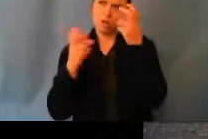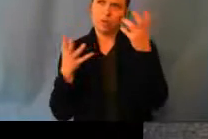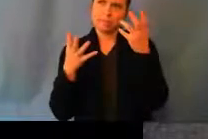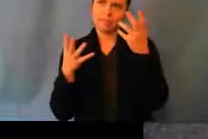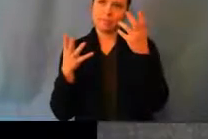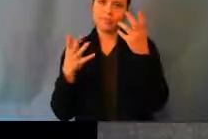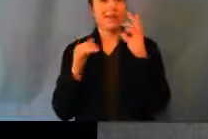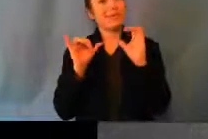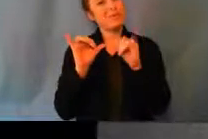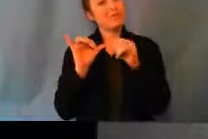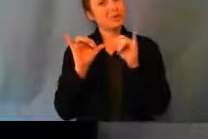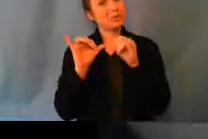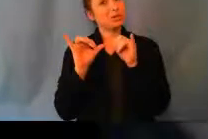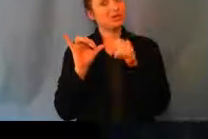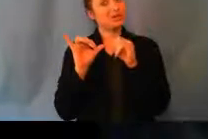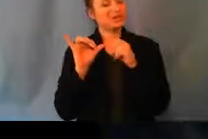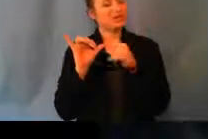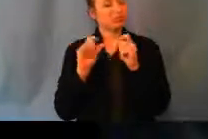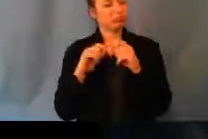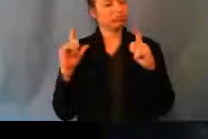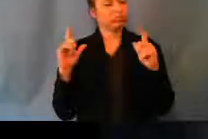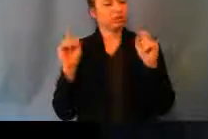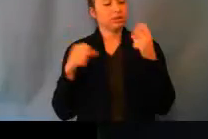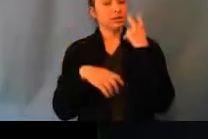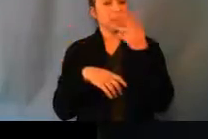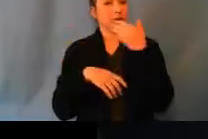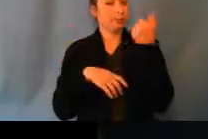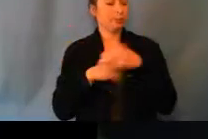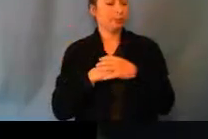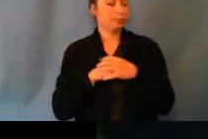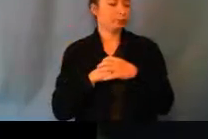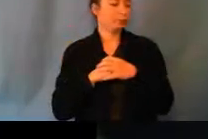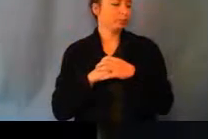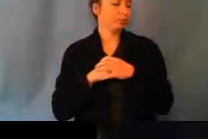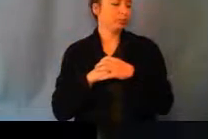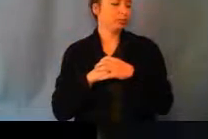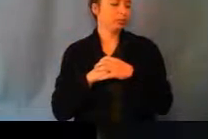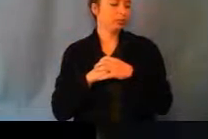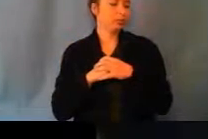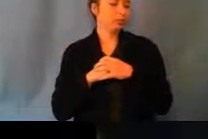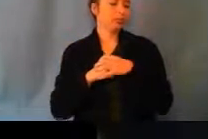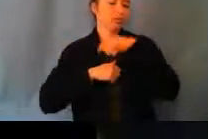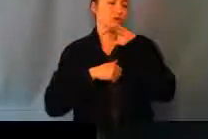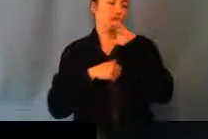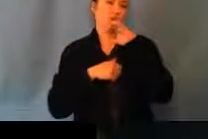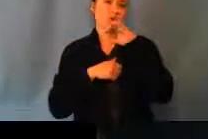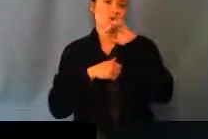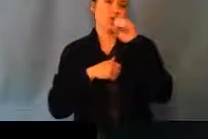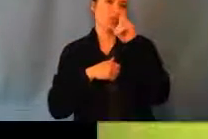it's about measurement. I'm going to zoom out so you can see the pictures. Super Sandcastle